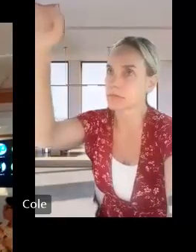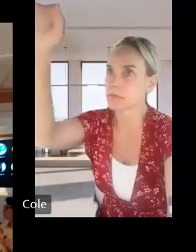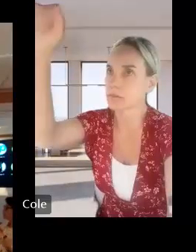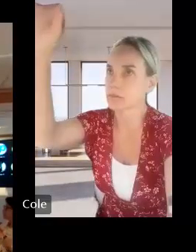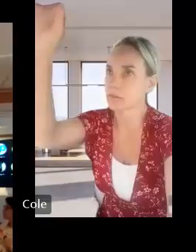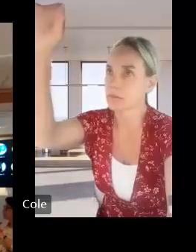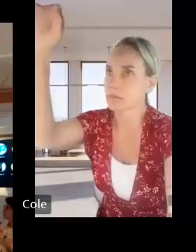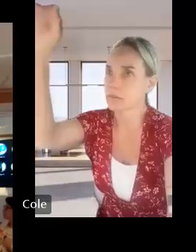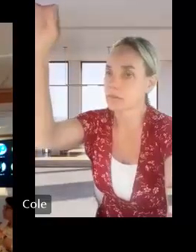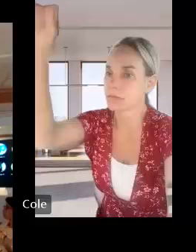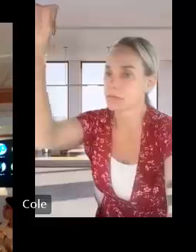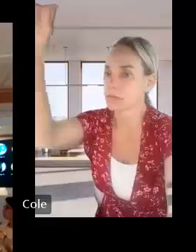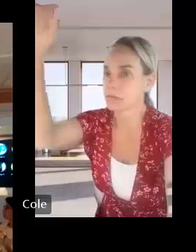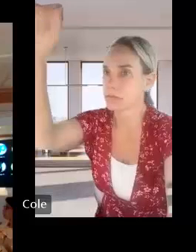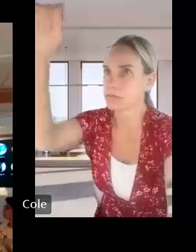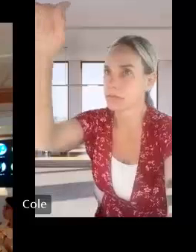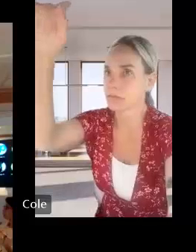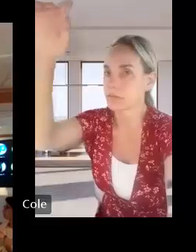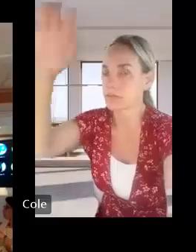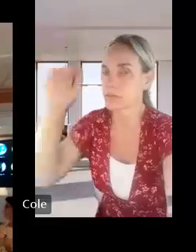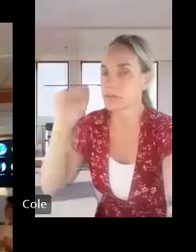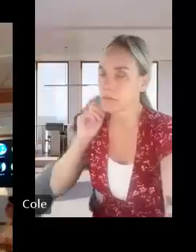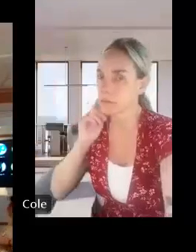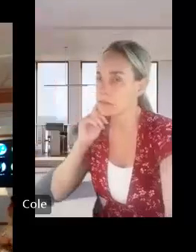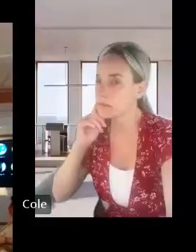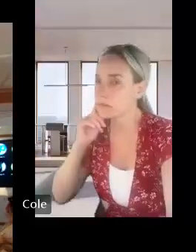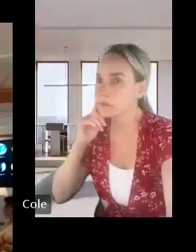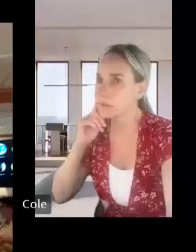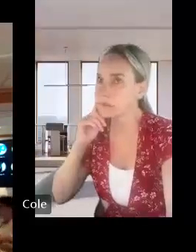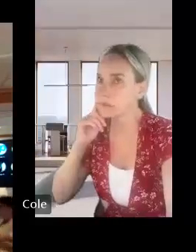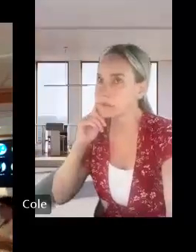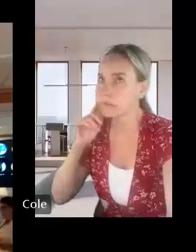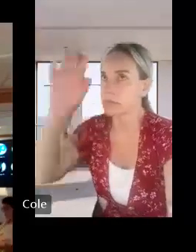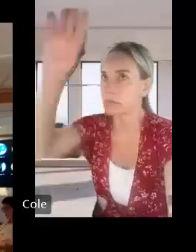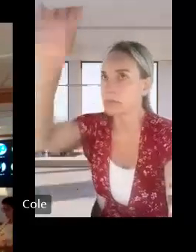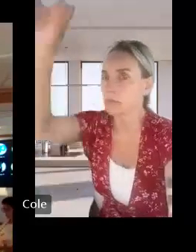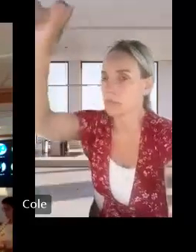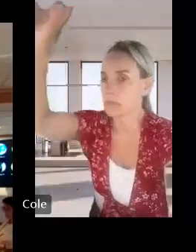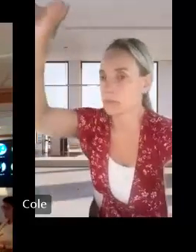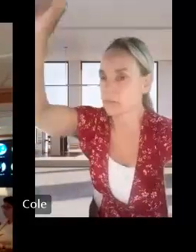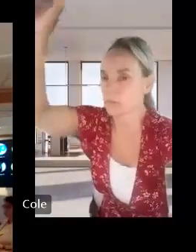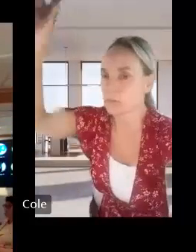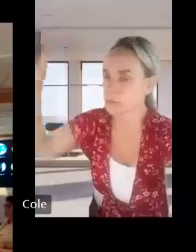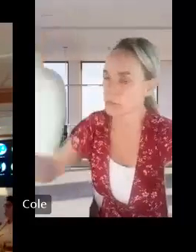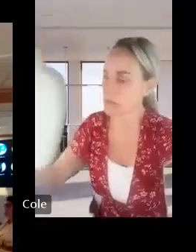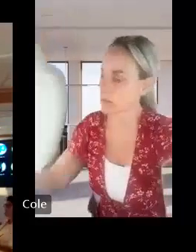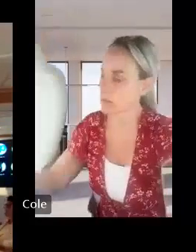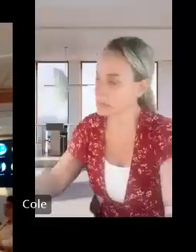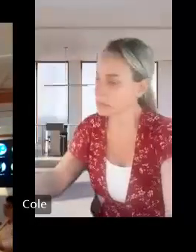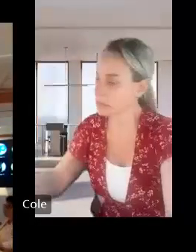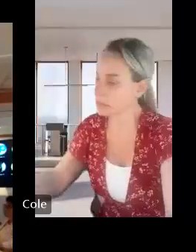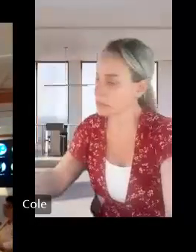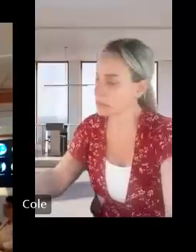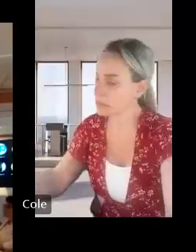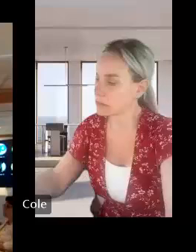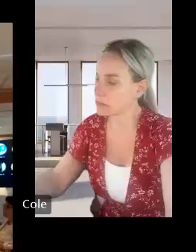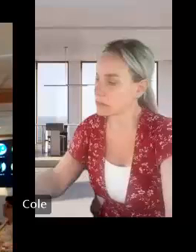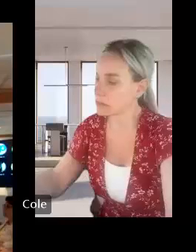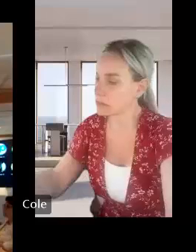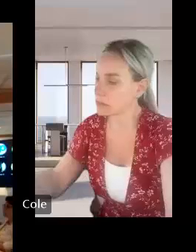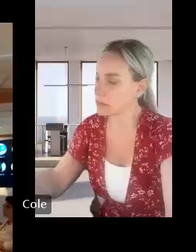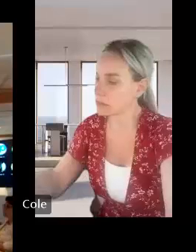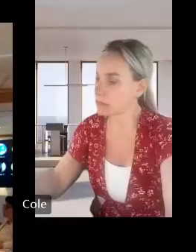legal counsel, because I think they do have to provide us with some kind of receipt to say, here's how many hours was spent on whatever to justify X,